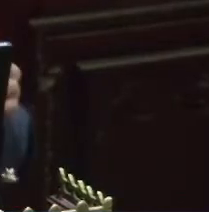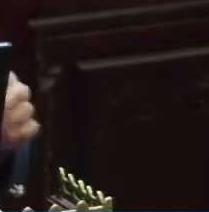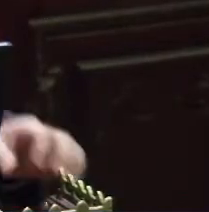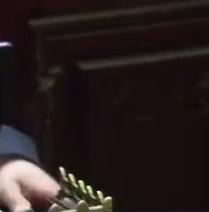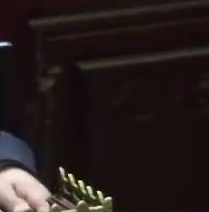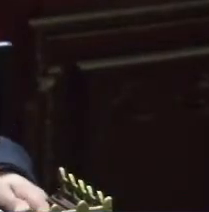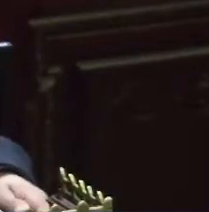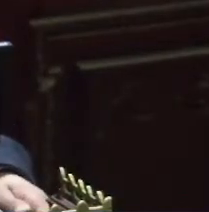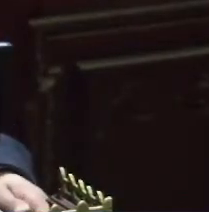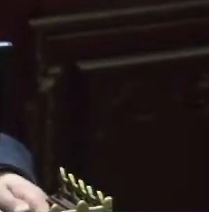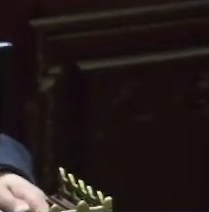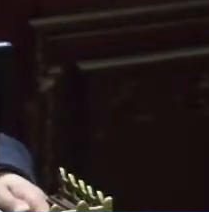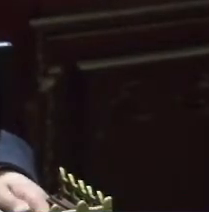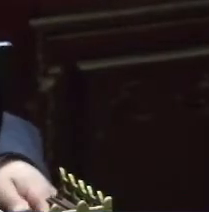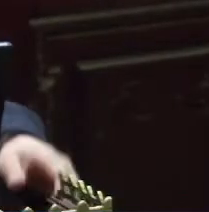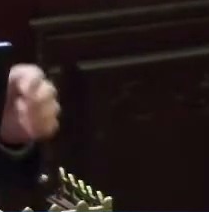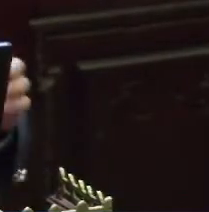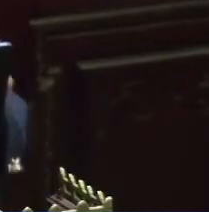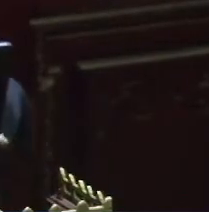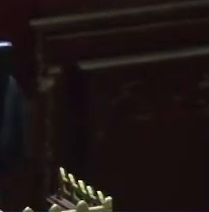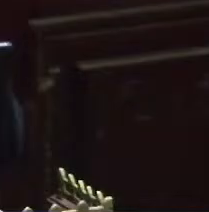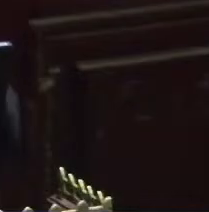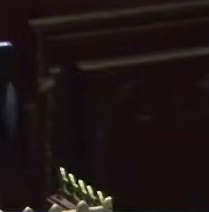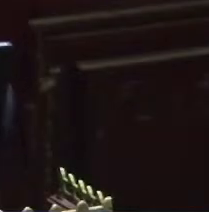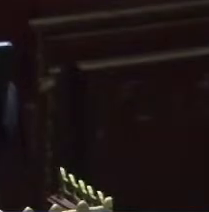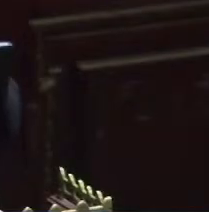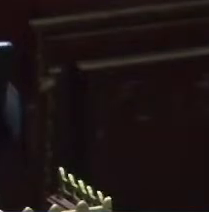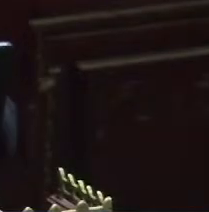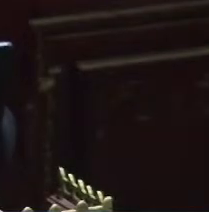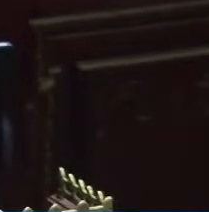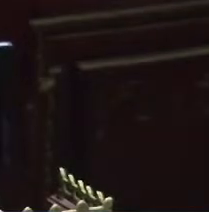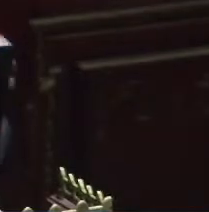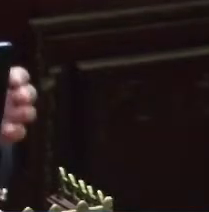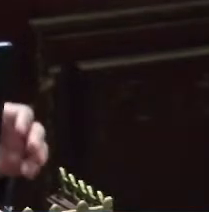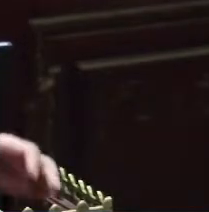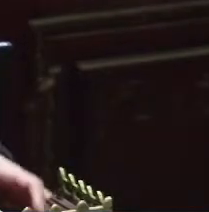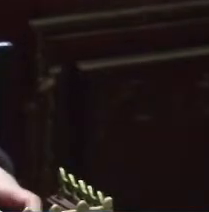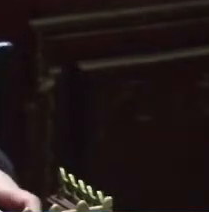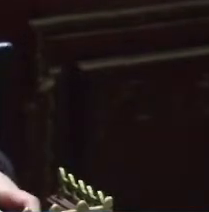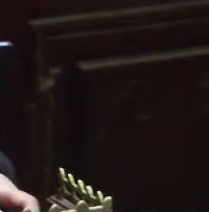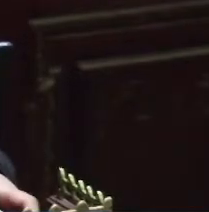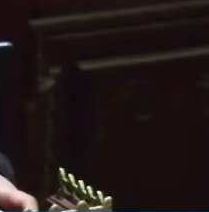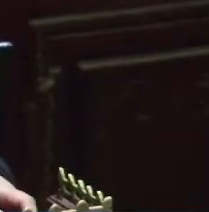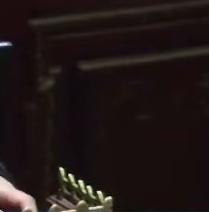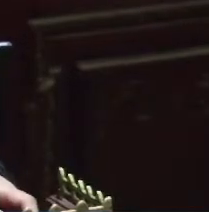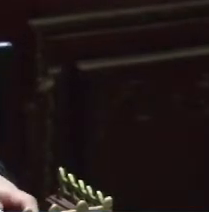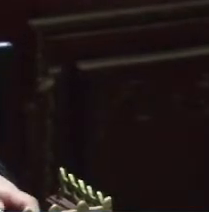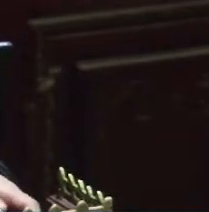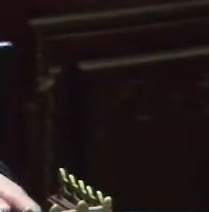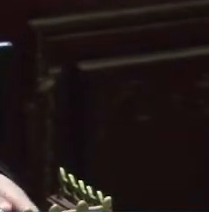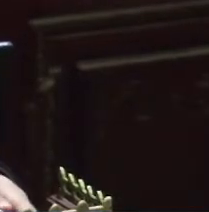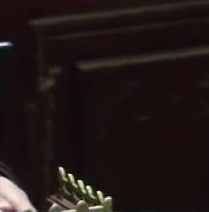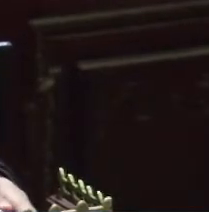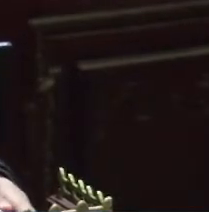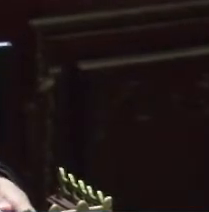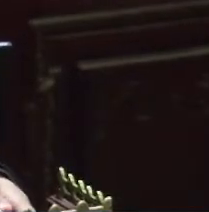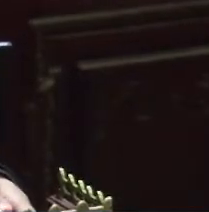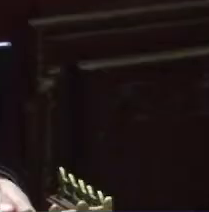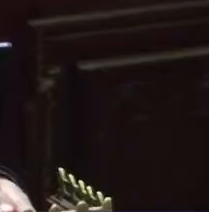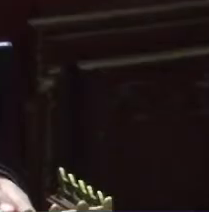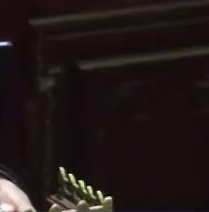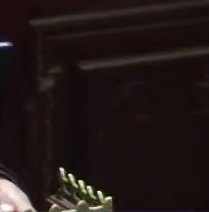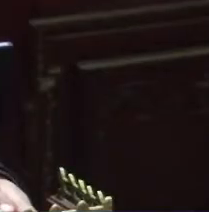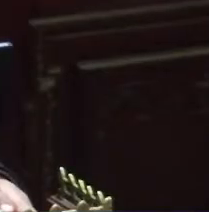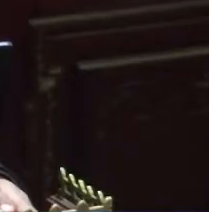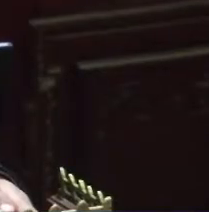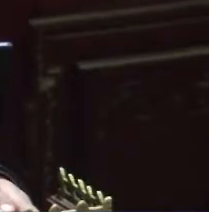from, I've heard you, formulate your grievances on the platform through your speech and through the Speaker and in the